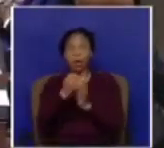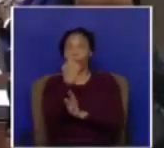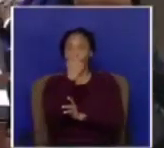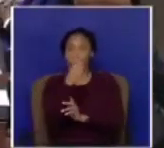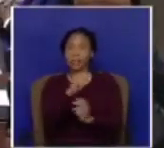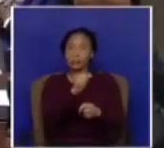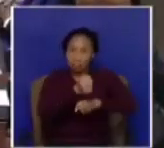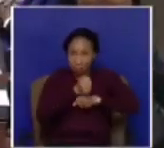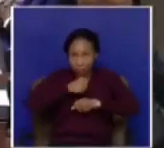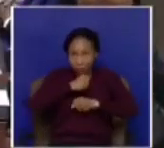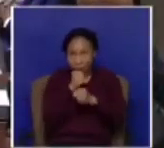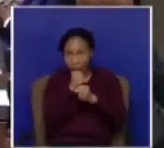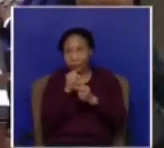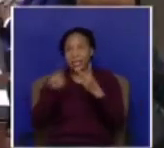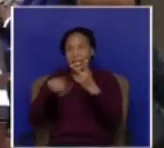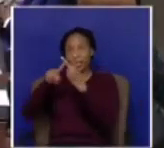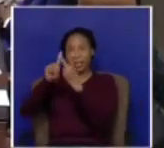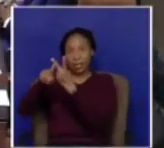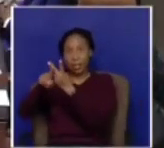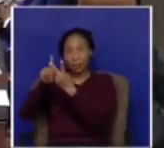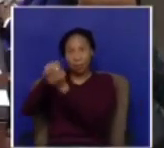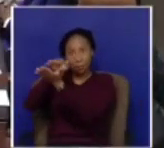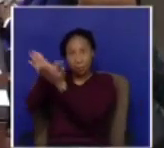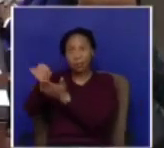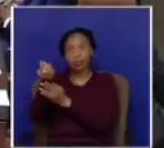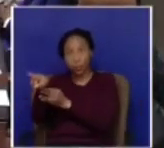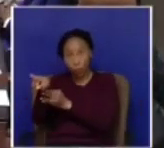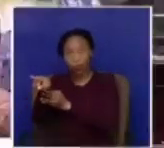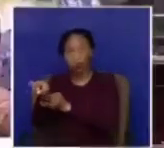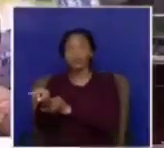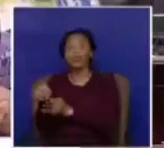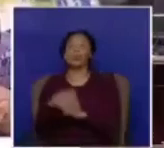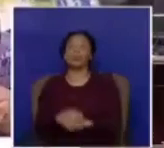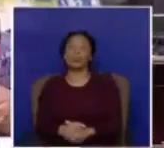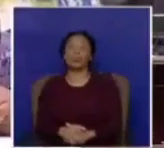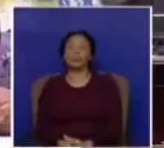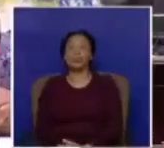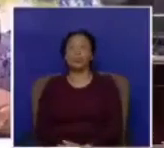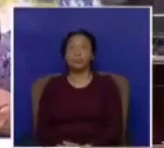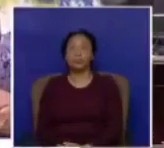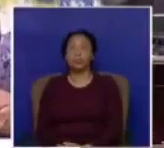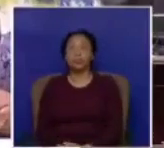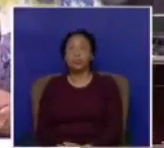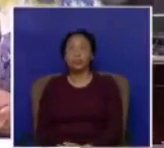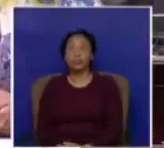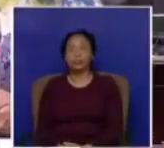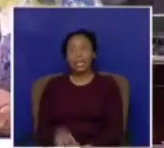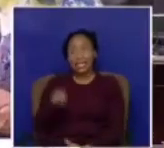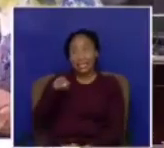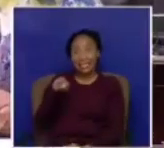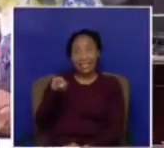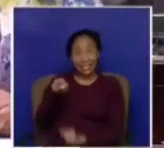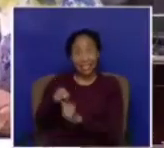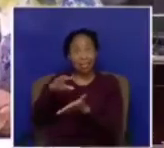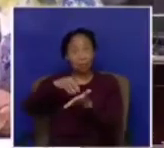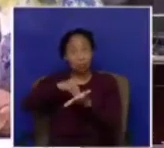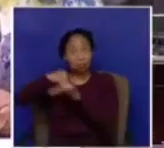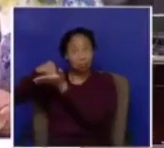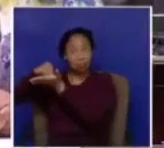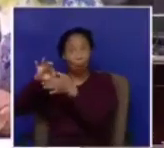you, and the other will remain with the institution. And the one that is you are taking